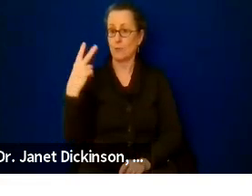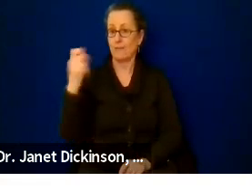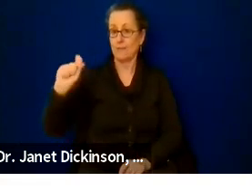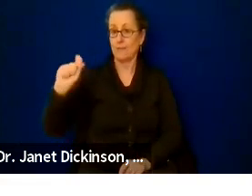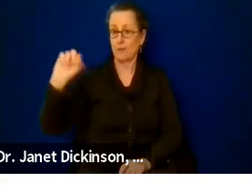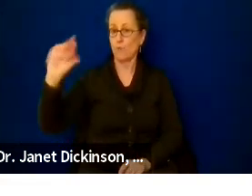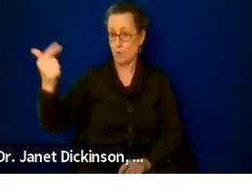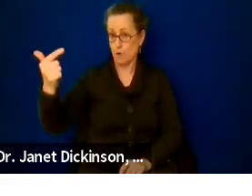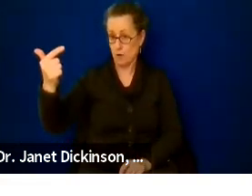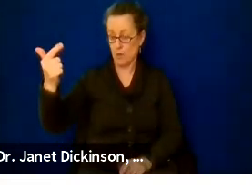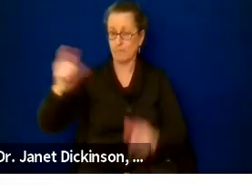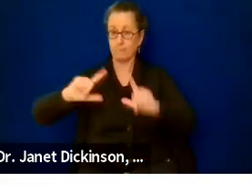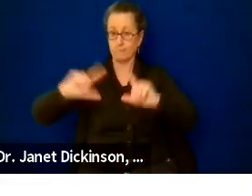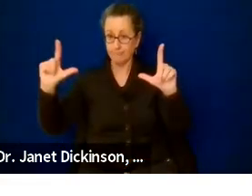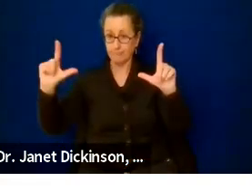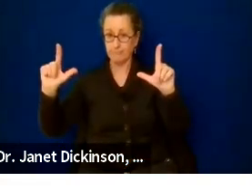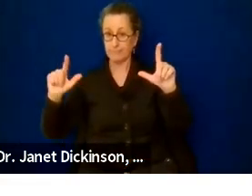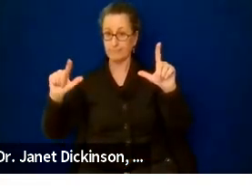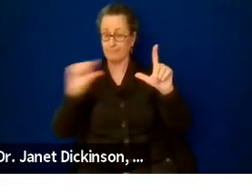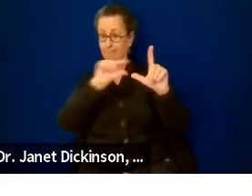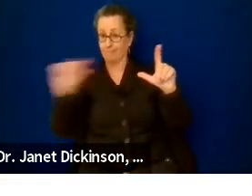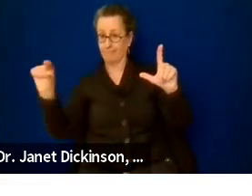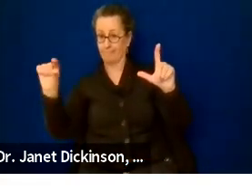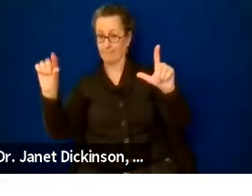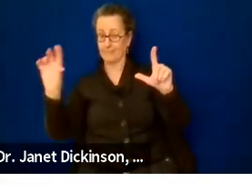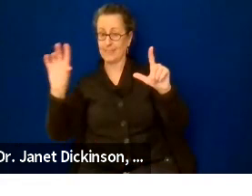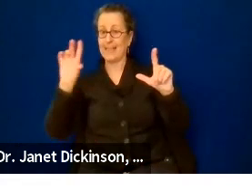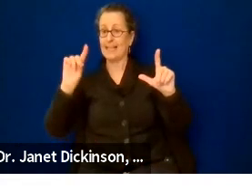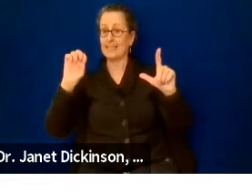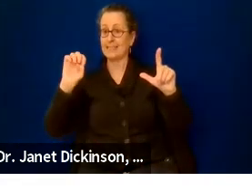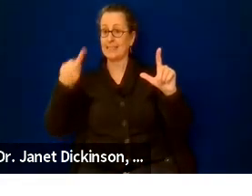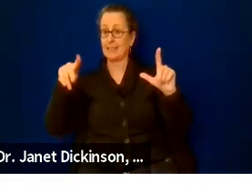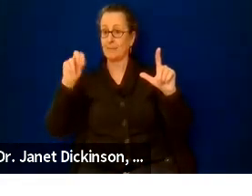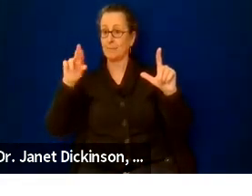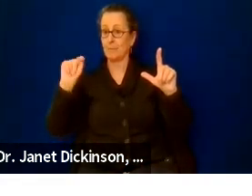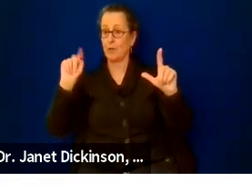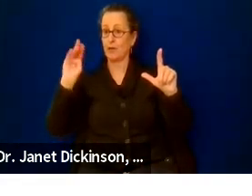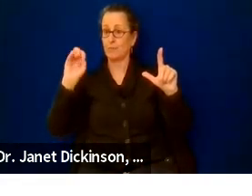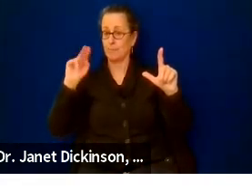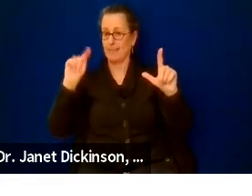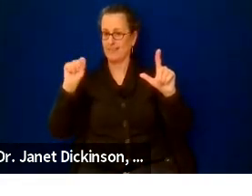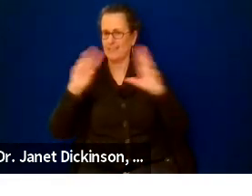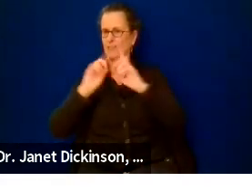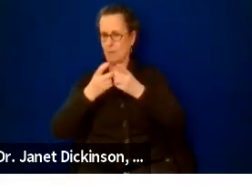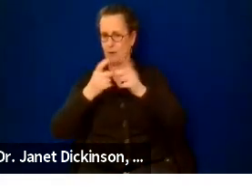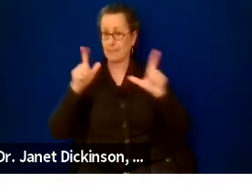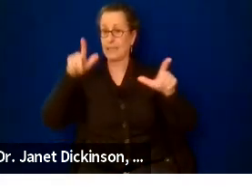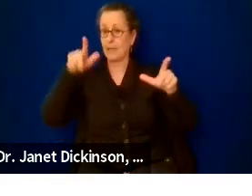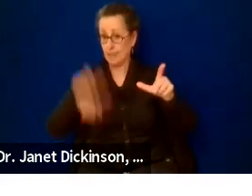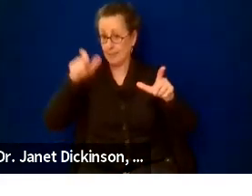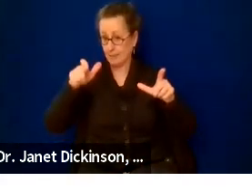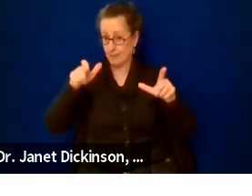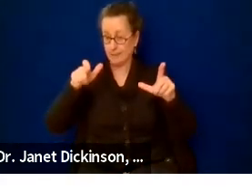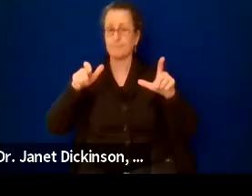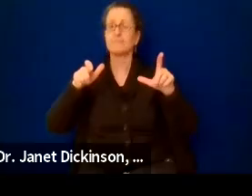gpsk12.org, and you'll see on the main page, I've circled it, there's the departments. You click on that, and I'm